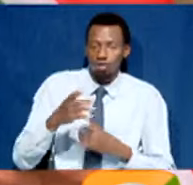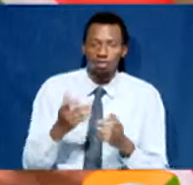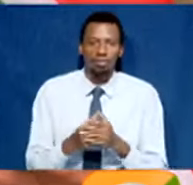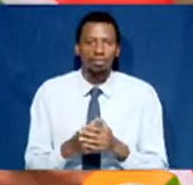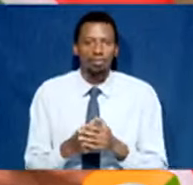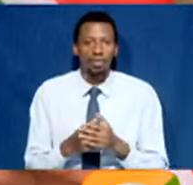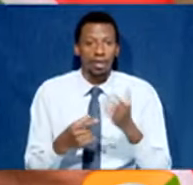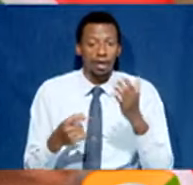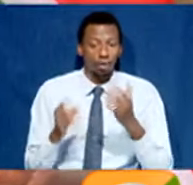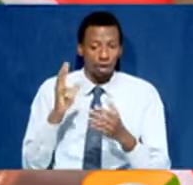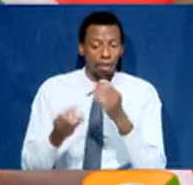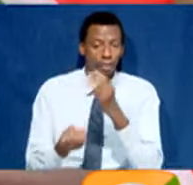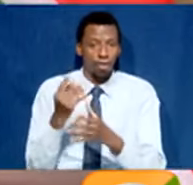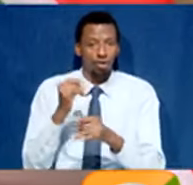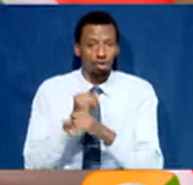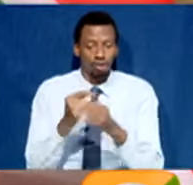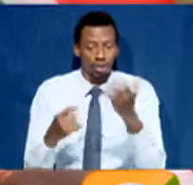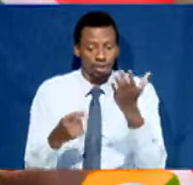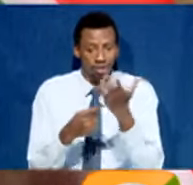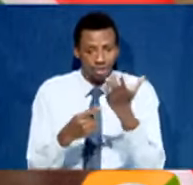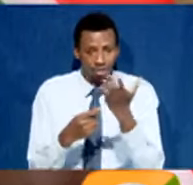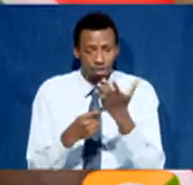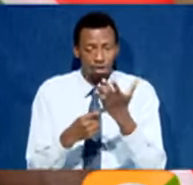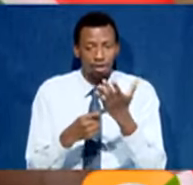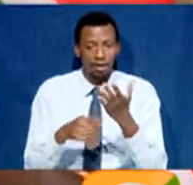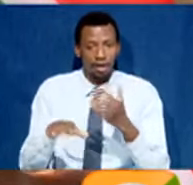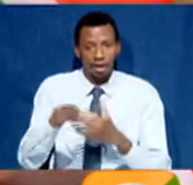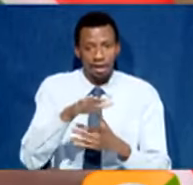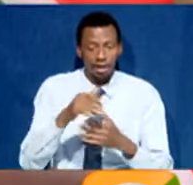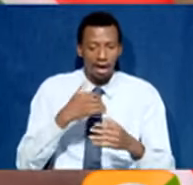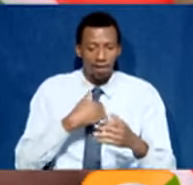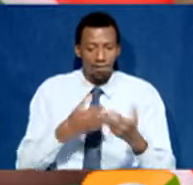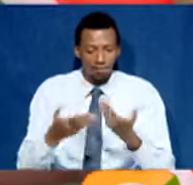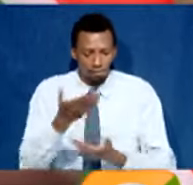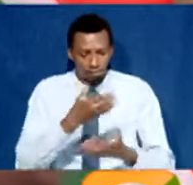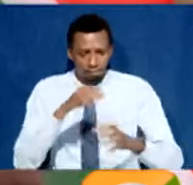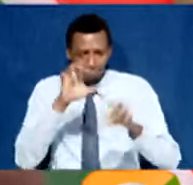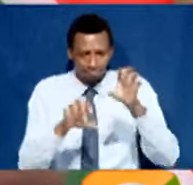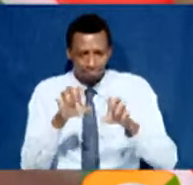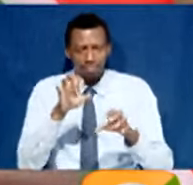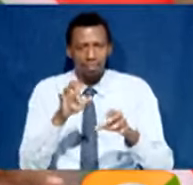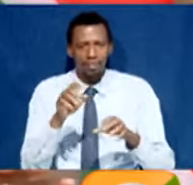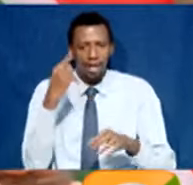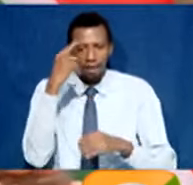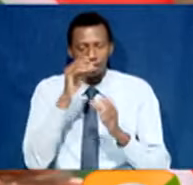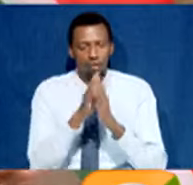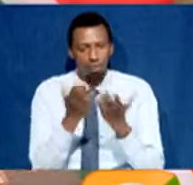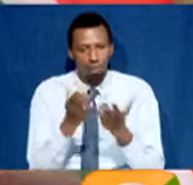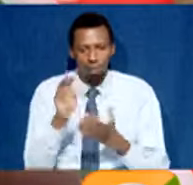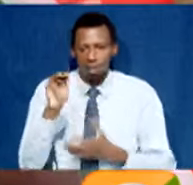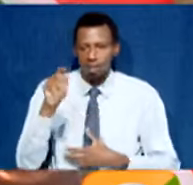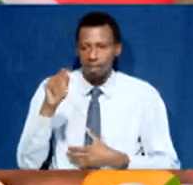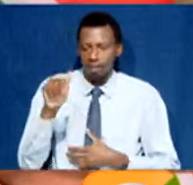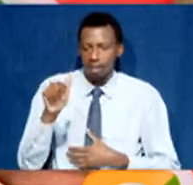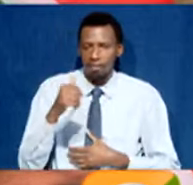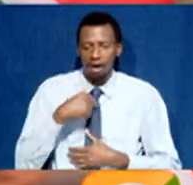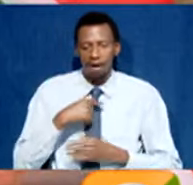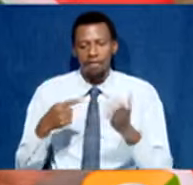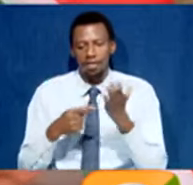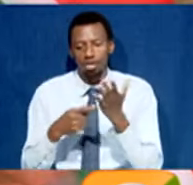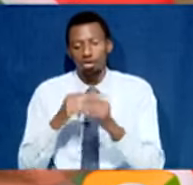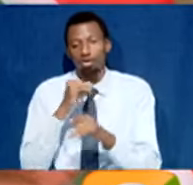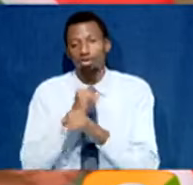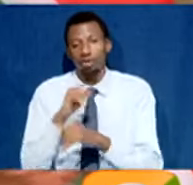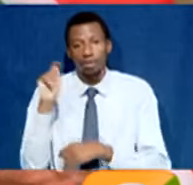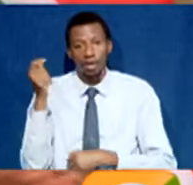space, which I have negotiated with Facebook, I've negotiated with Meta, for us to have digital jobs in Kenya. You already know that